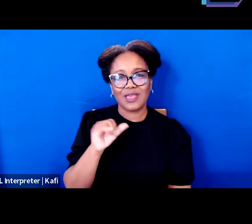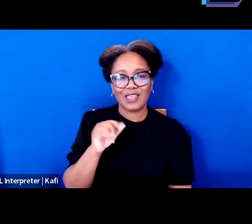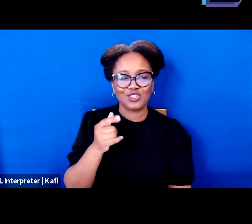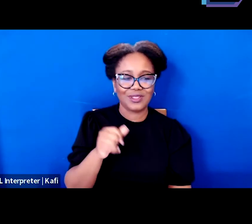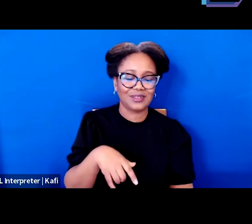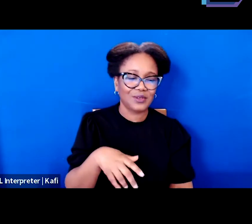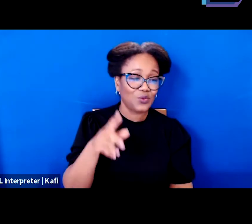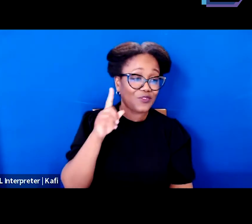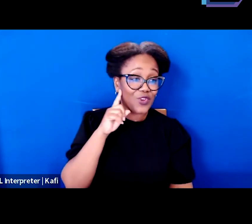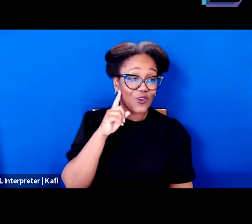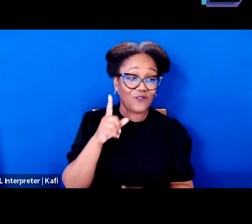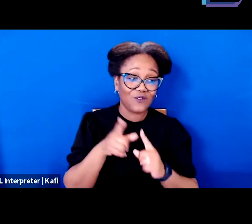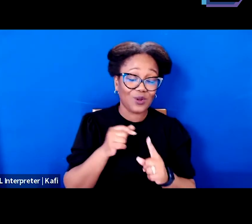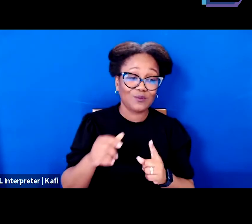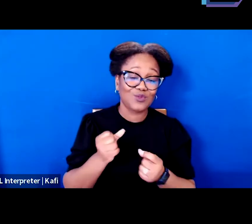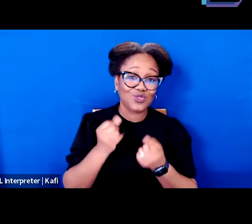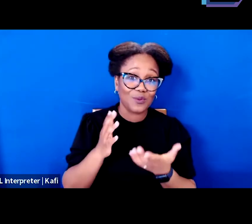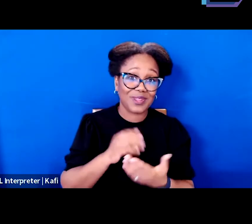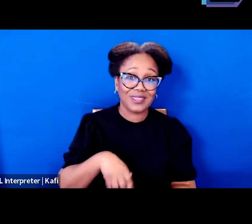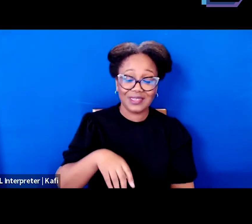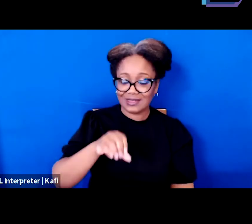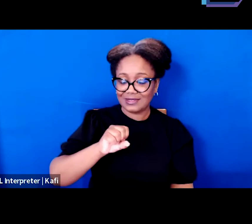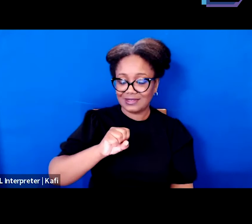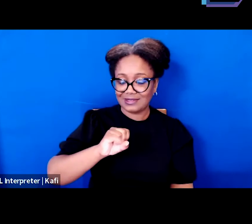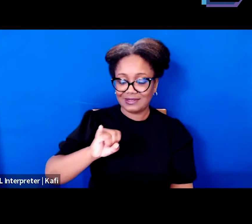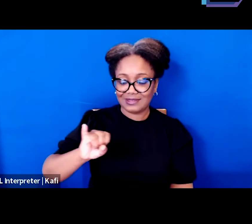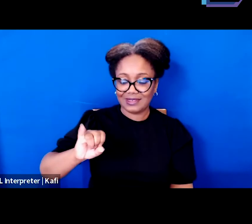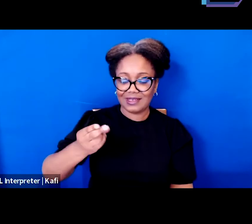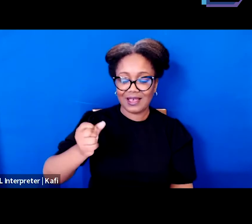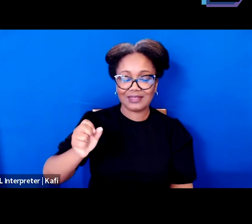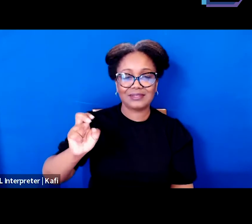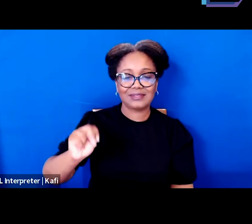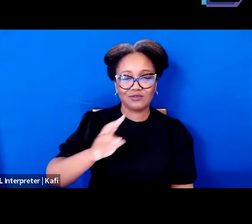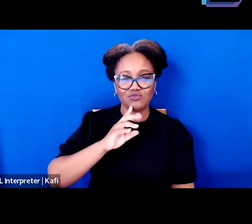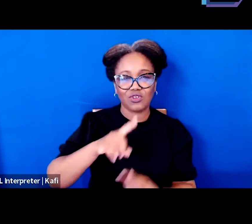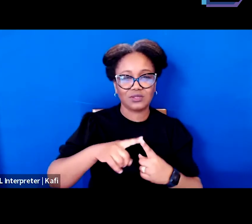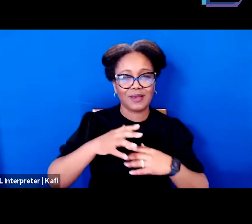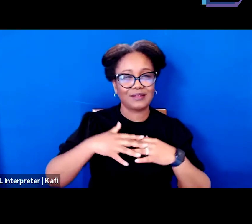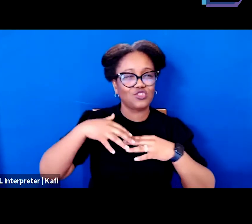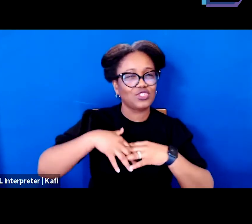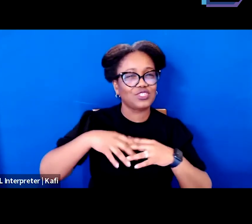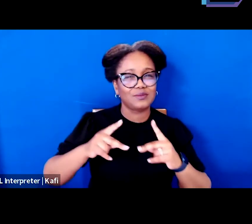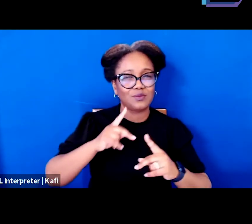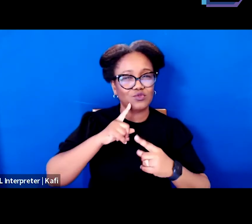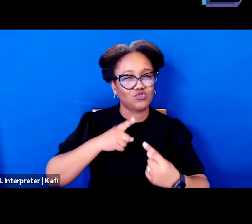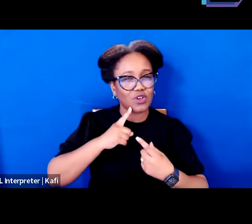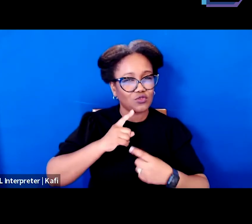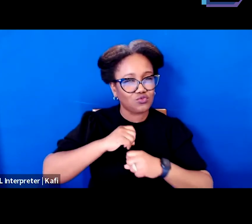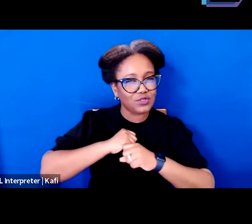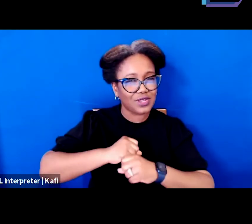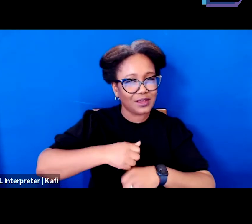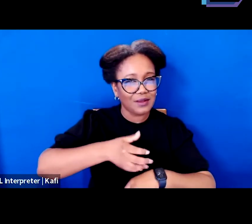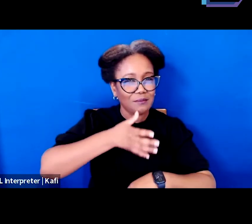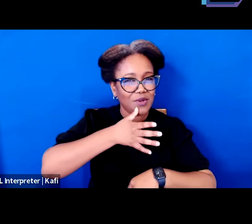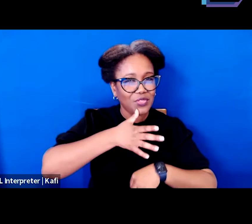how violence against Indigenous women, femmes, and queer folk is connected with the struggle to defend Mother Earth. Connie spoke